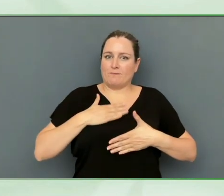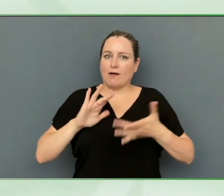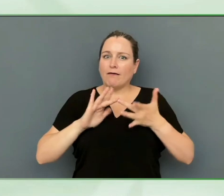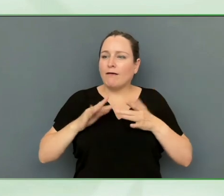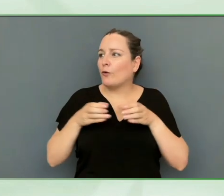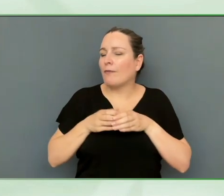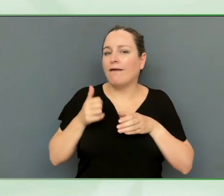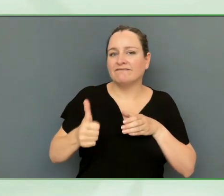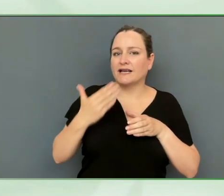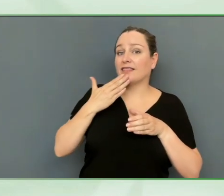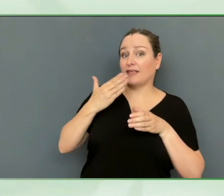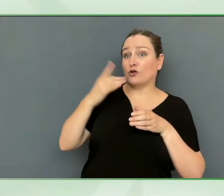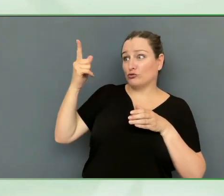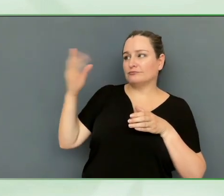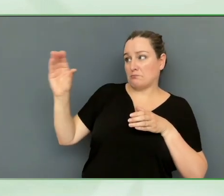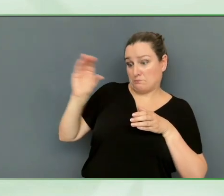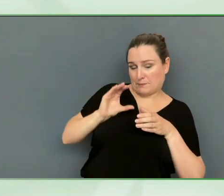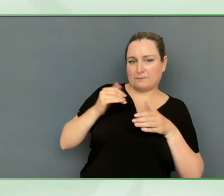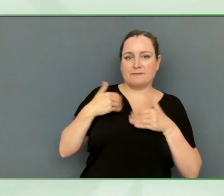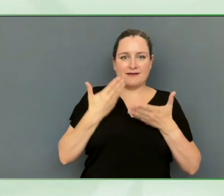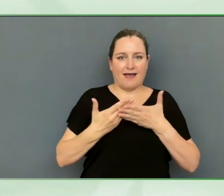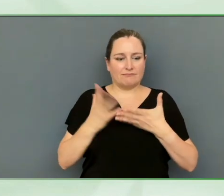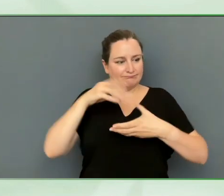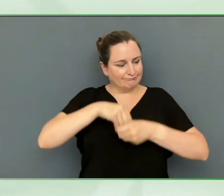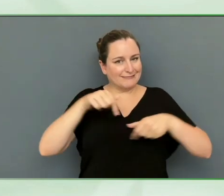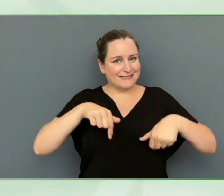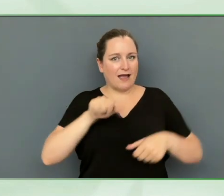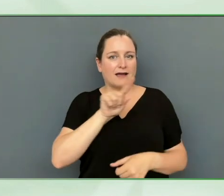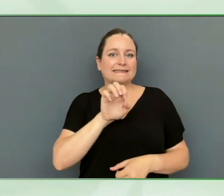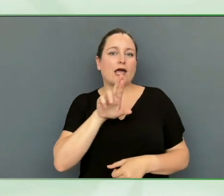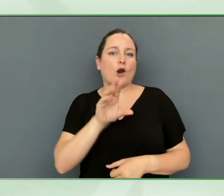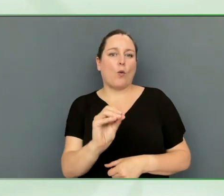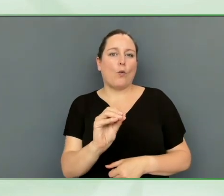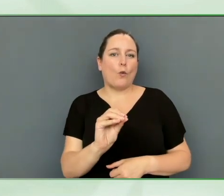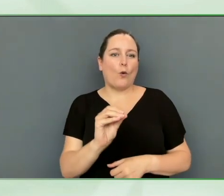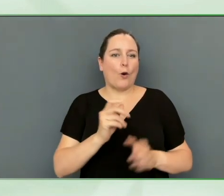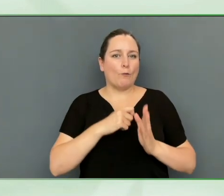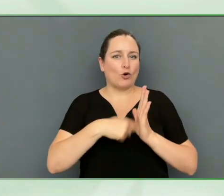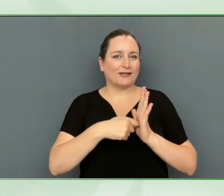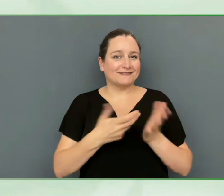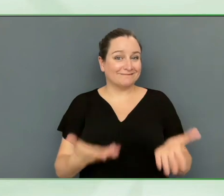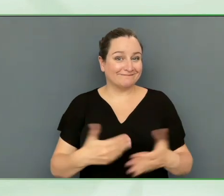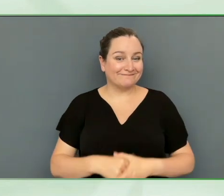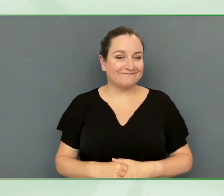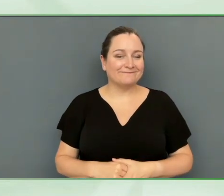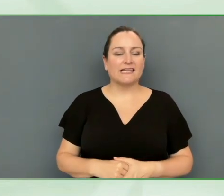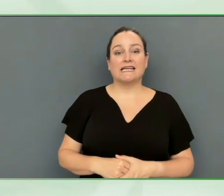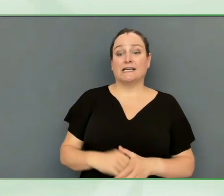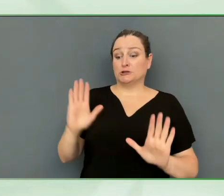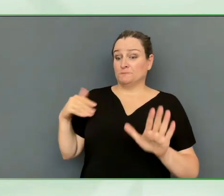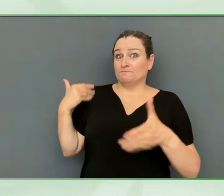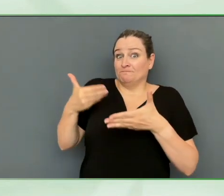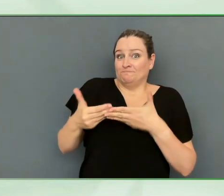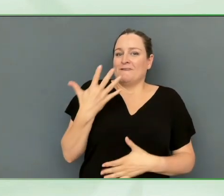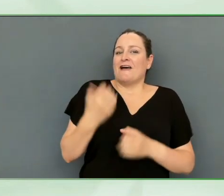2024, we celebrated our first fifth year existence. And the theme we had there